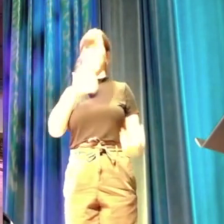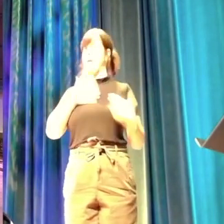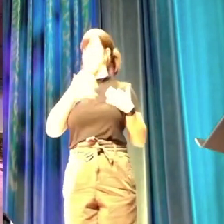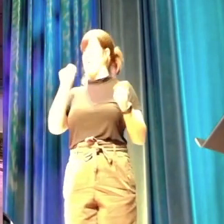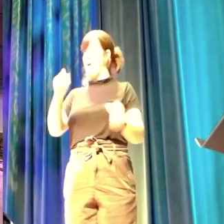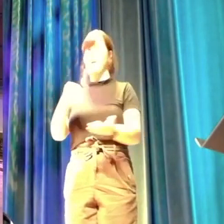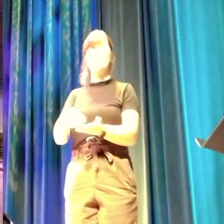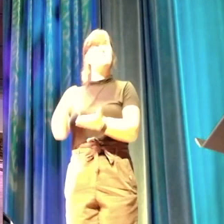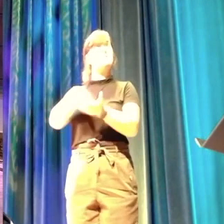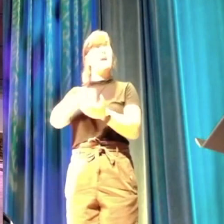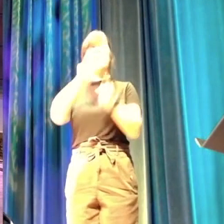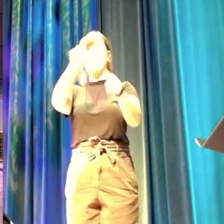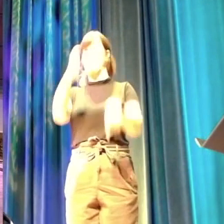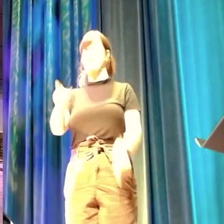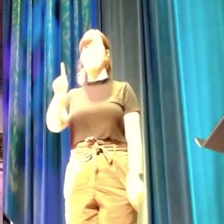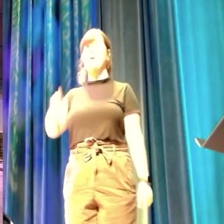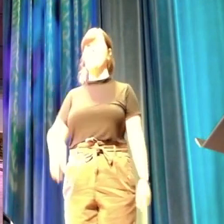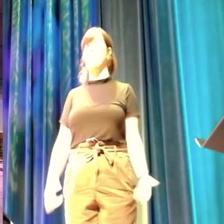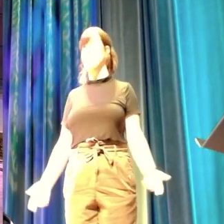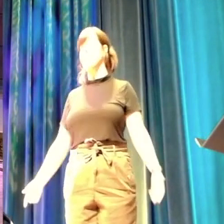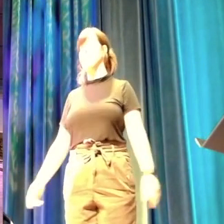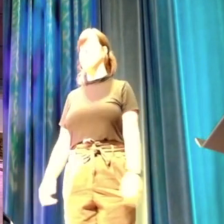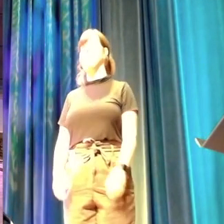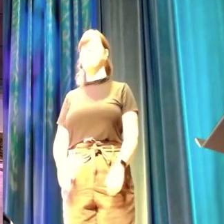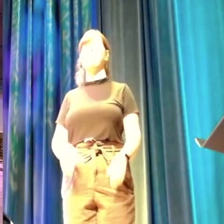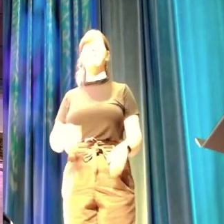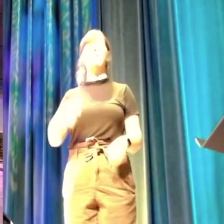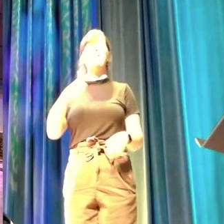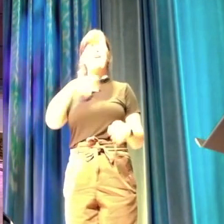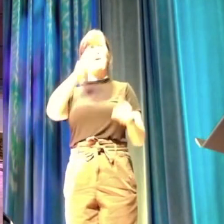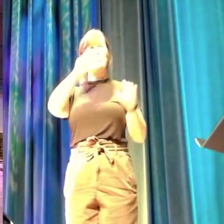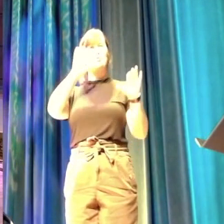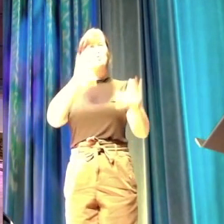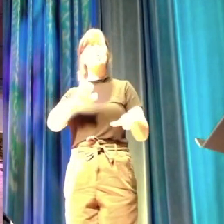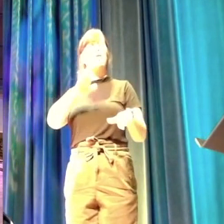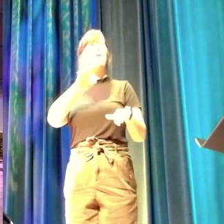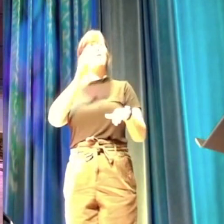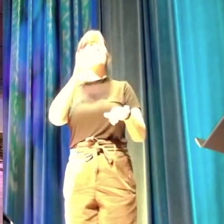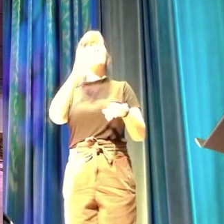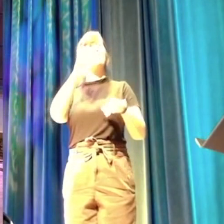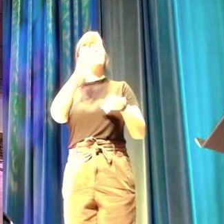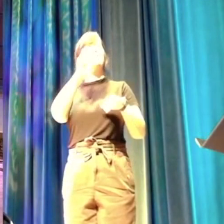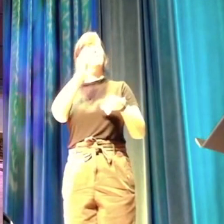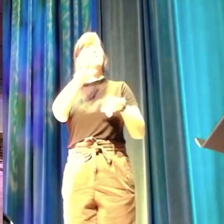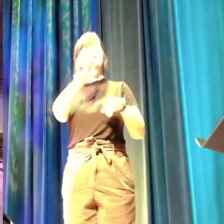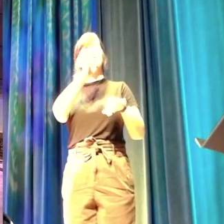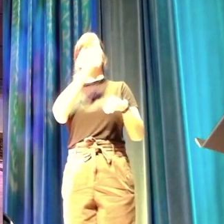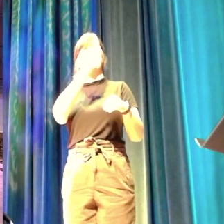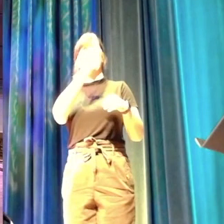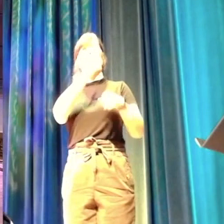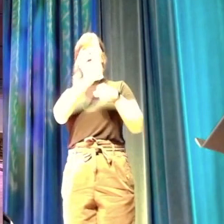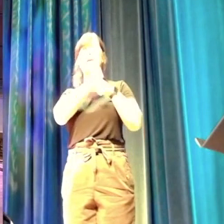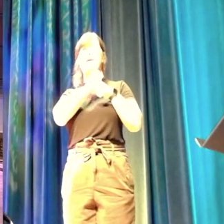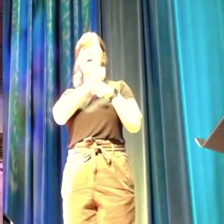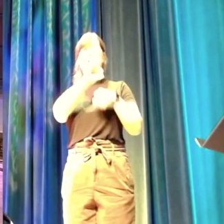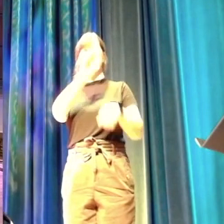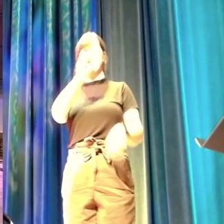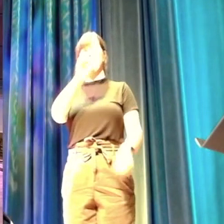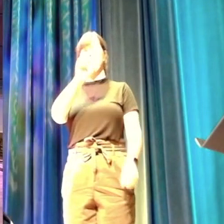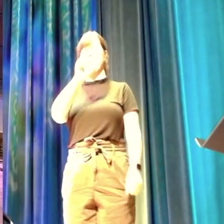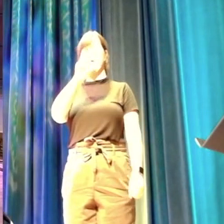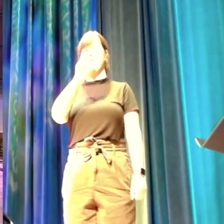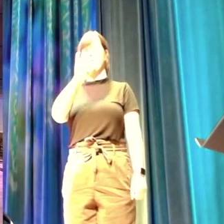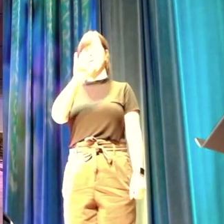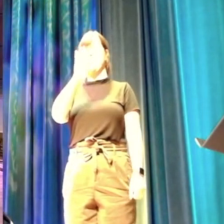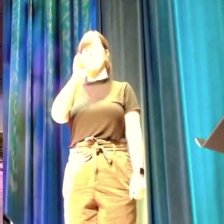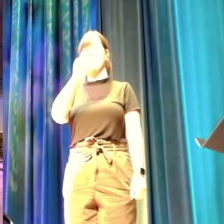You know, what a shocking surprise when I got Melanie Brown's email with the subject